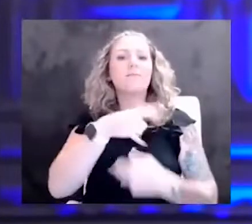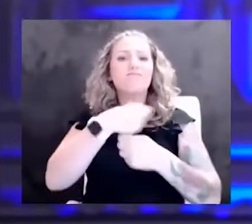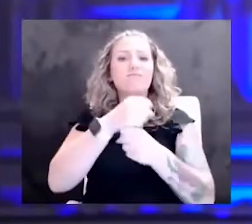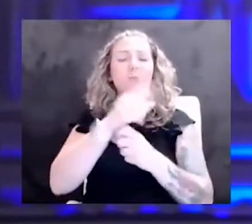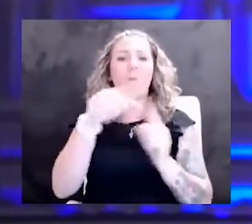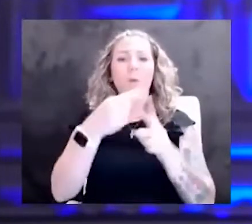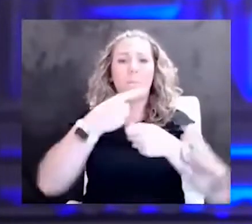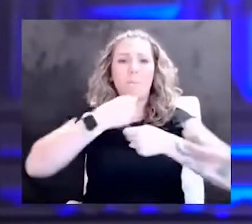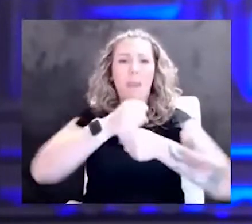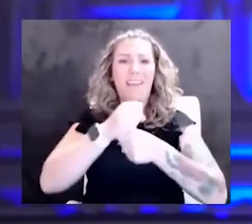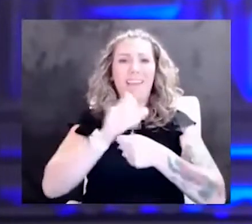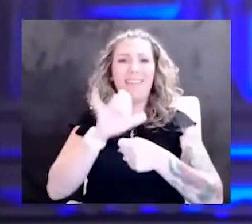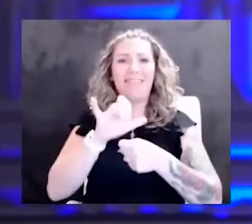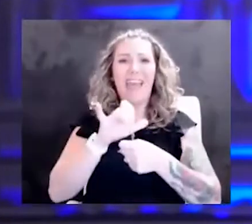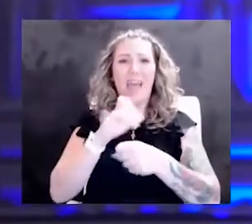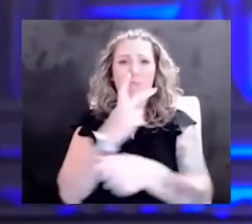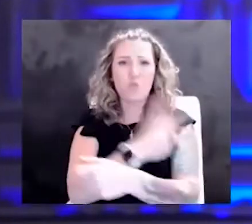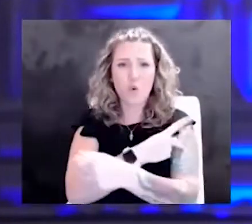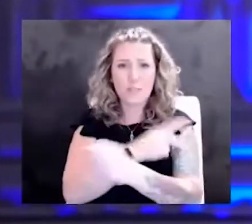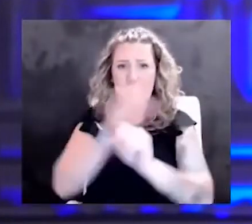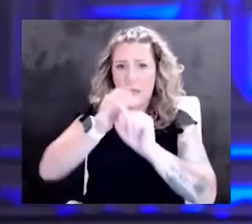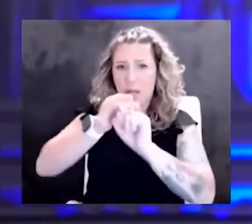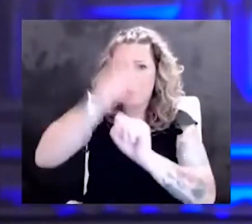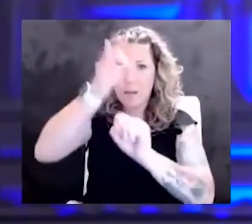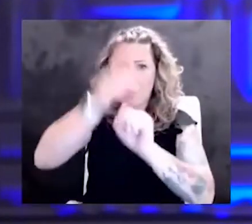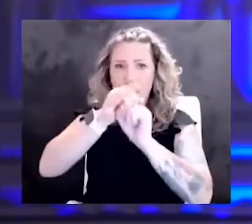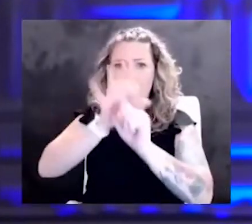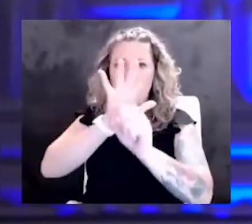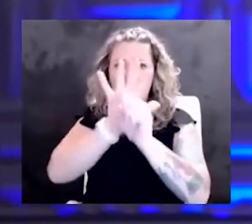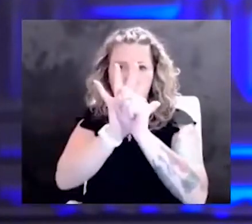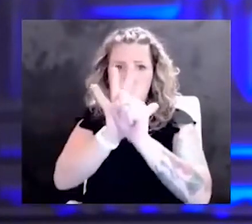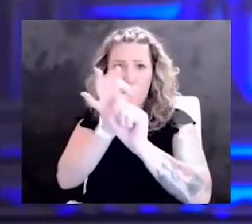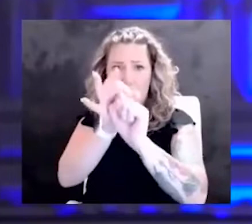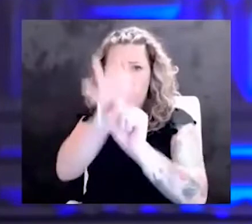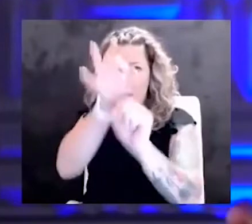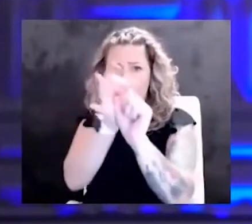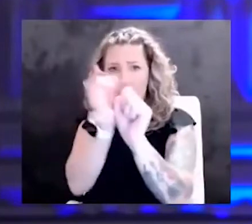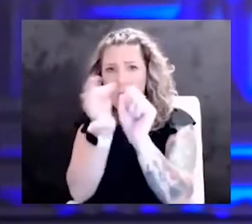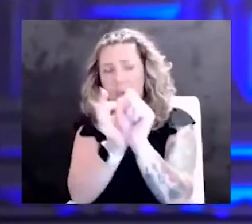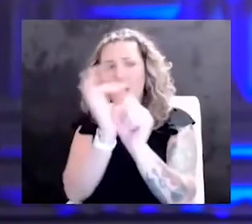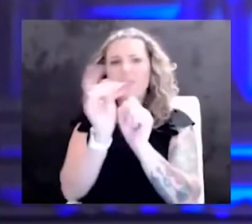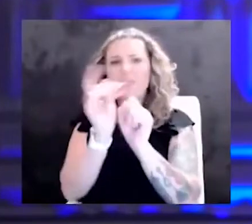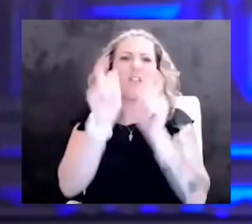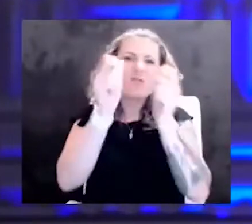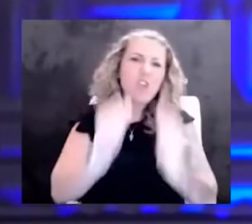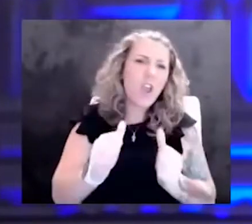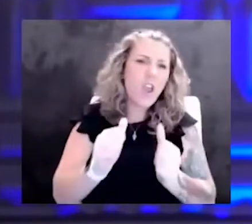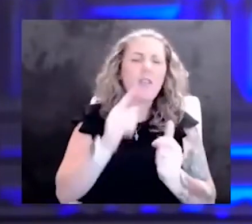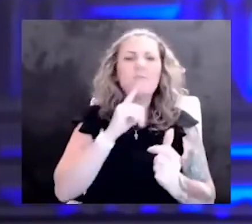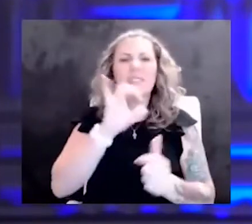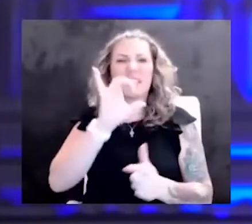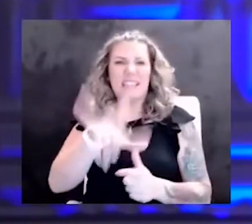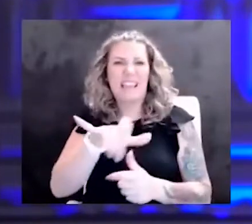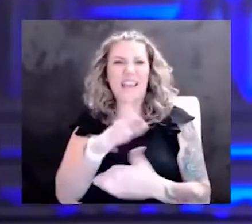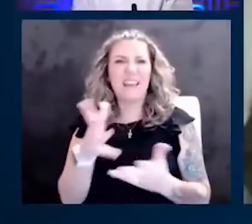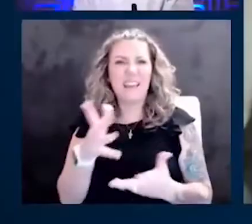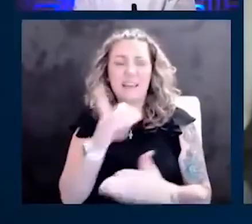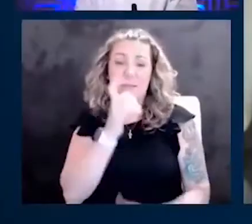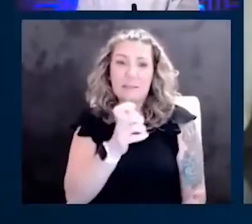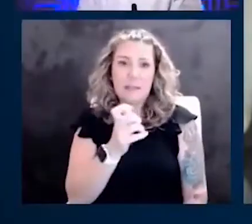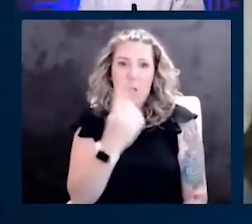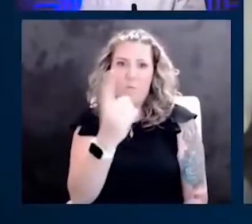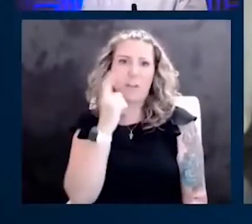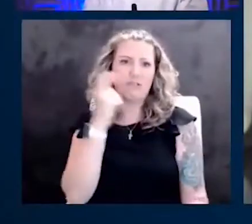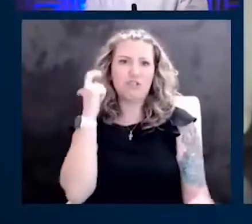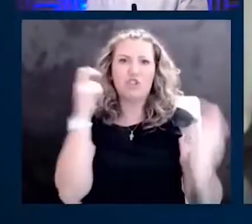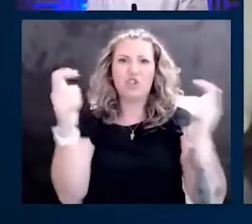spike protein and of other proteins. They will eventually take forms and shapes, and that's what that is. That's why it's not just one large globule